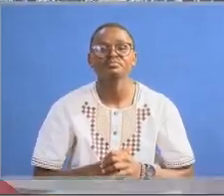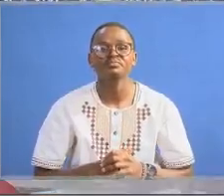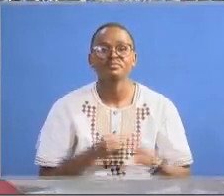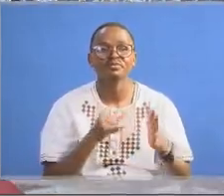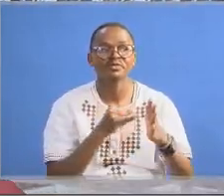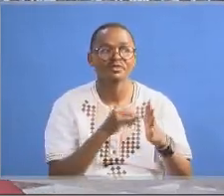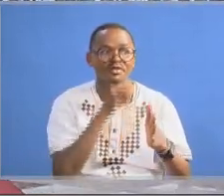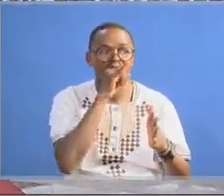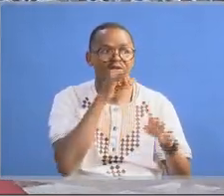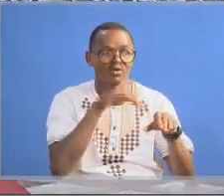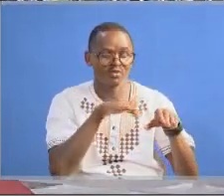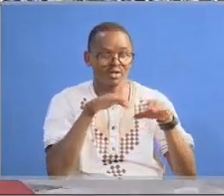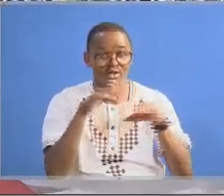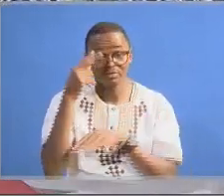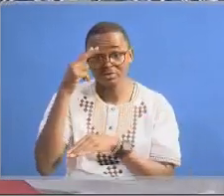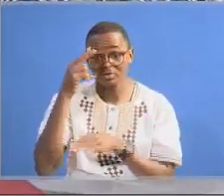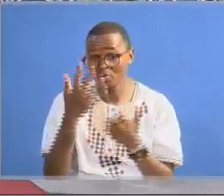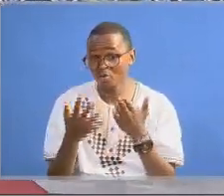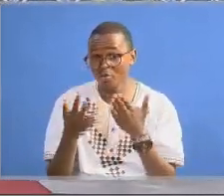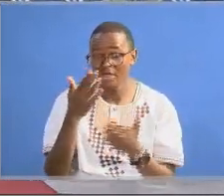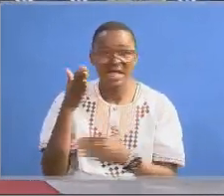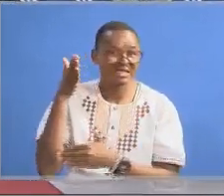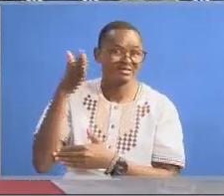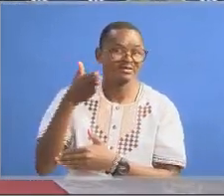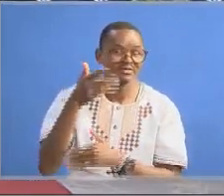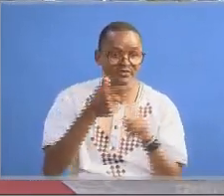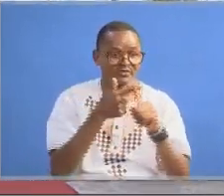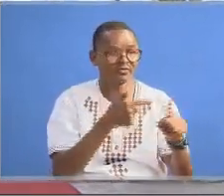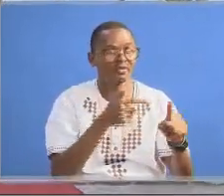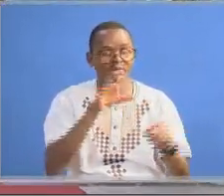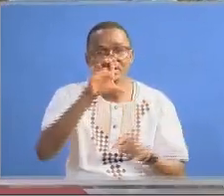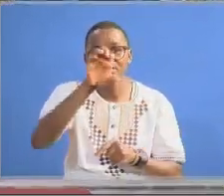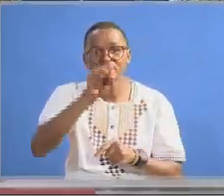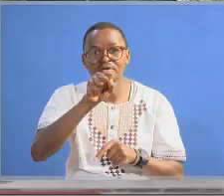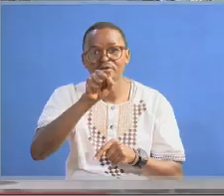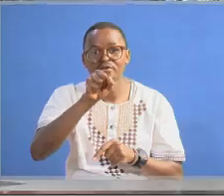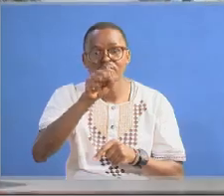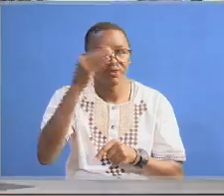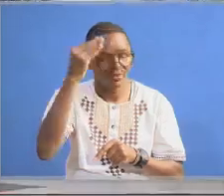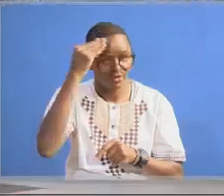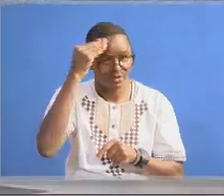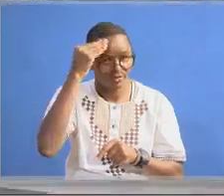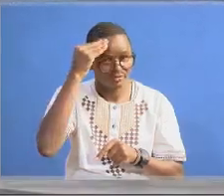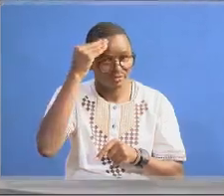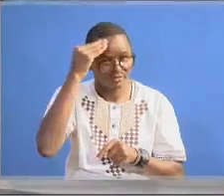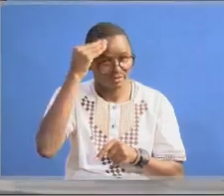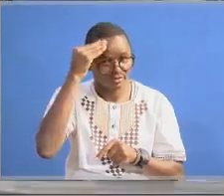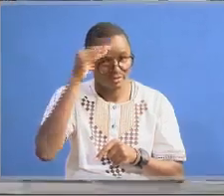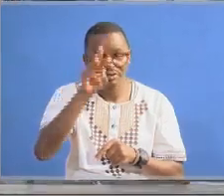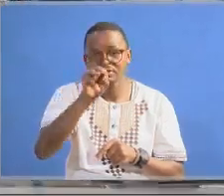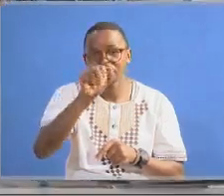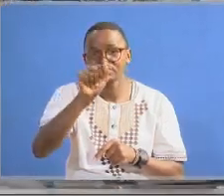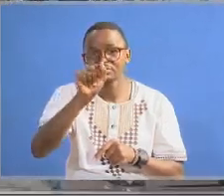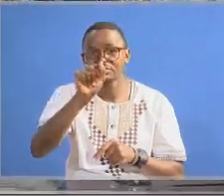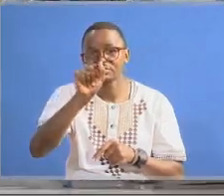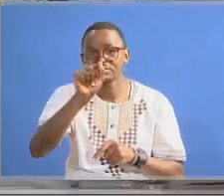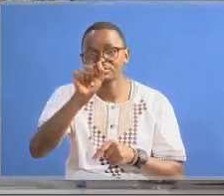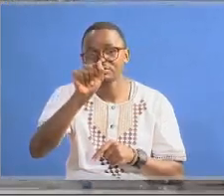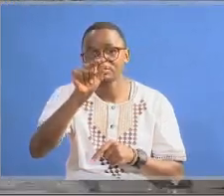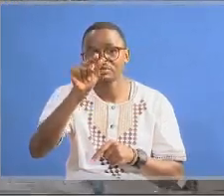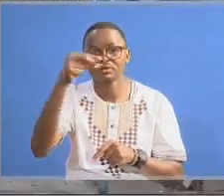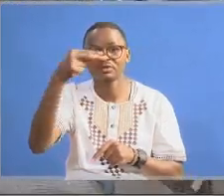It is a matter of wait and see whether the directive from the Cabinet Secretary of Education, Professor George Magoha, to